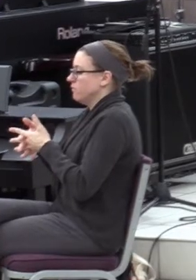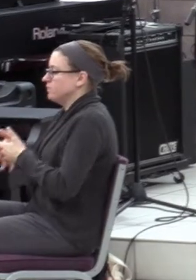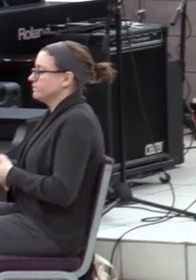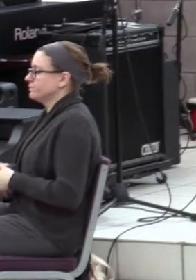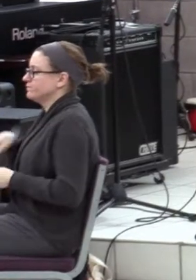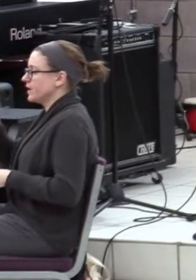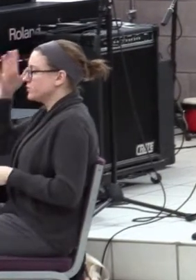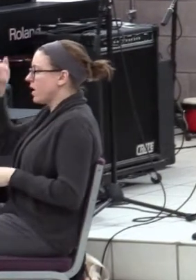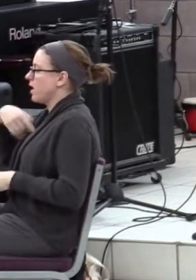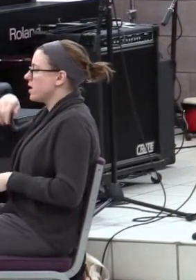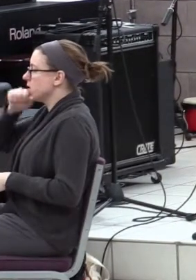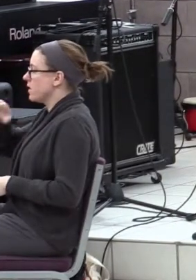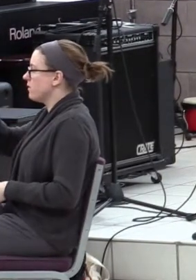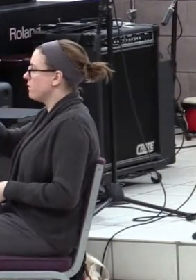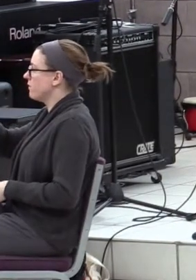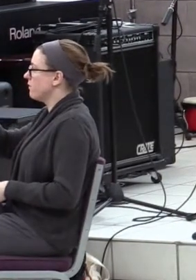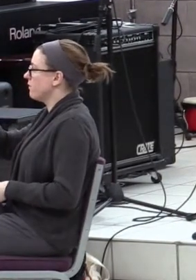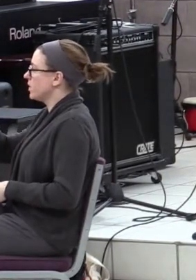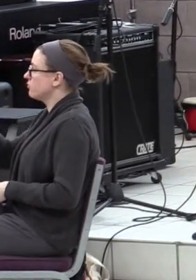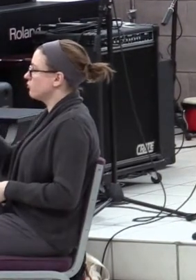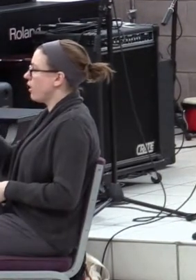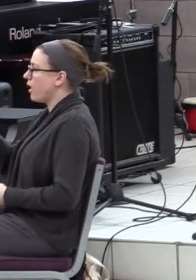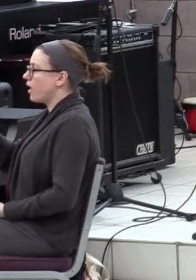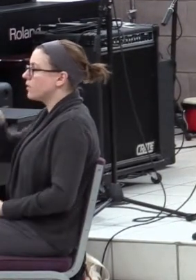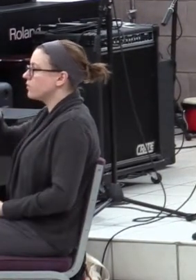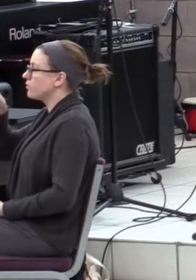that's why I love John 3:16 so much.